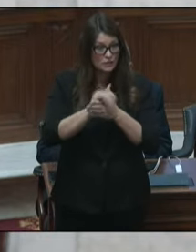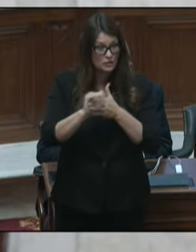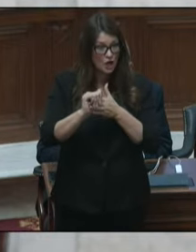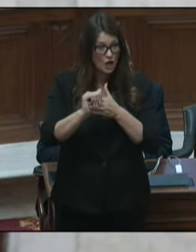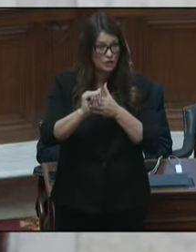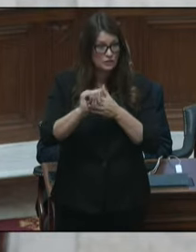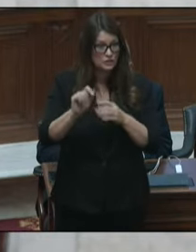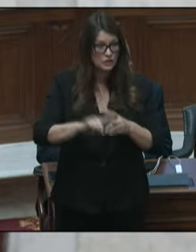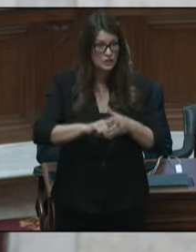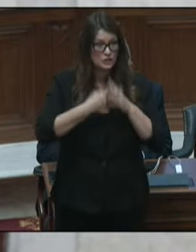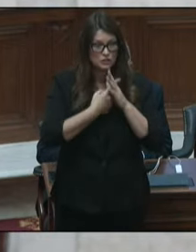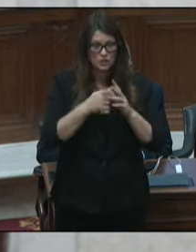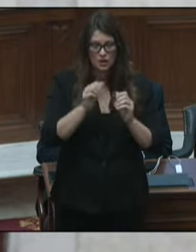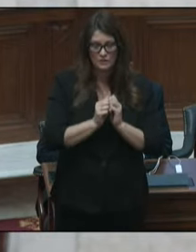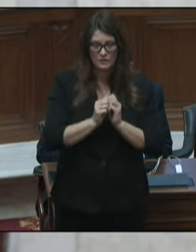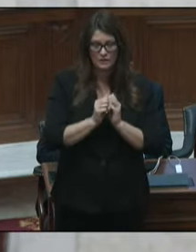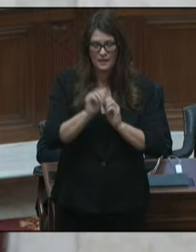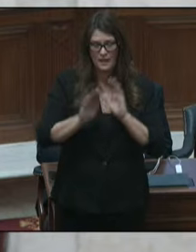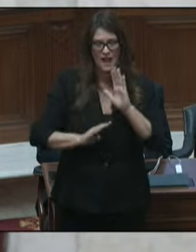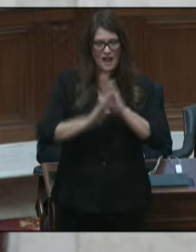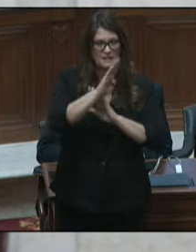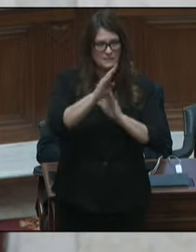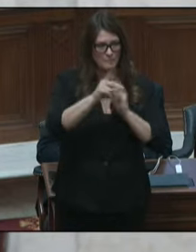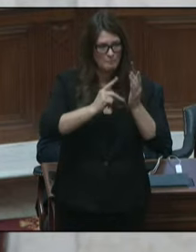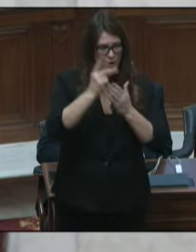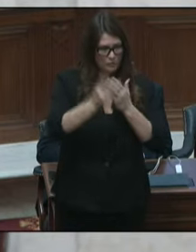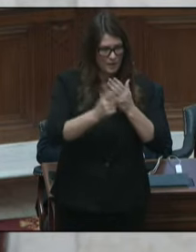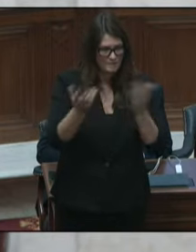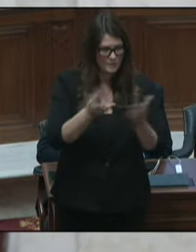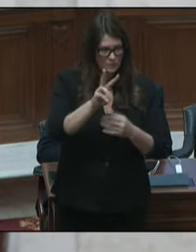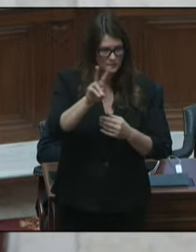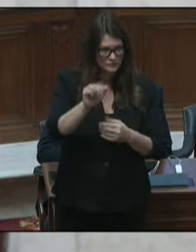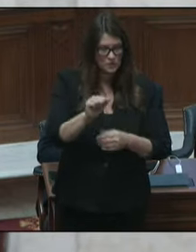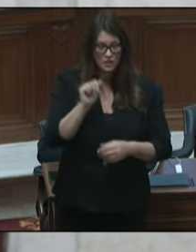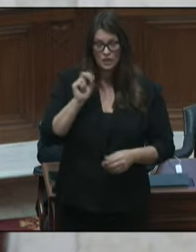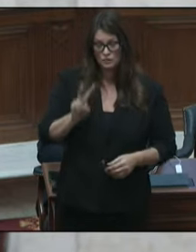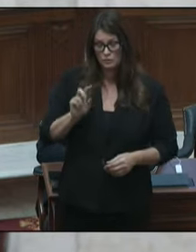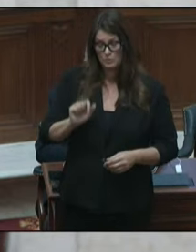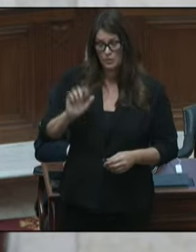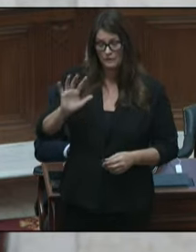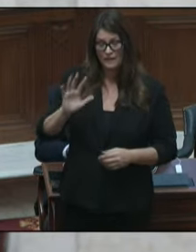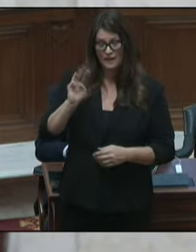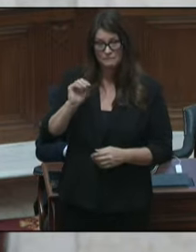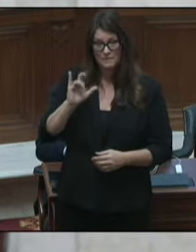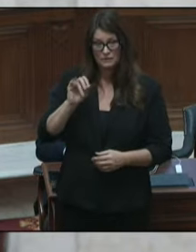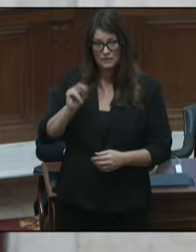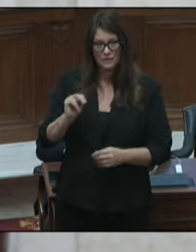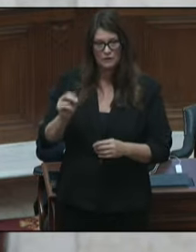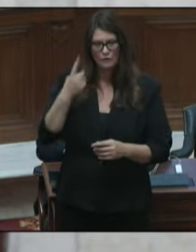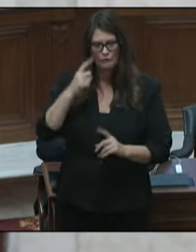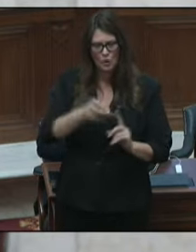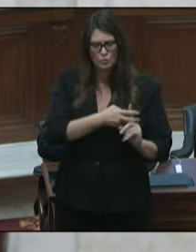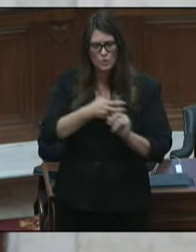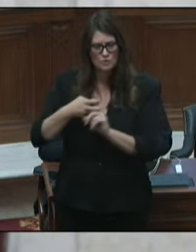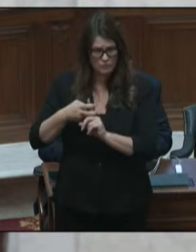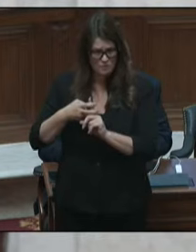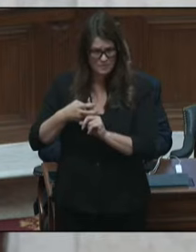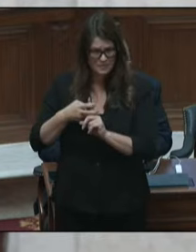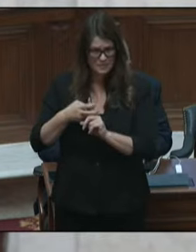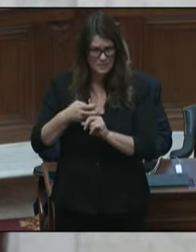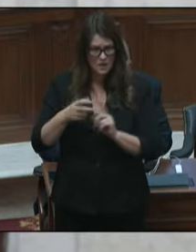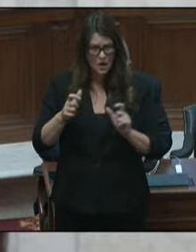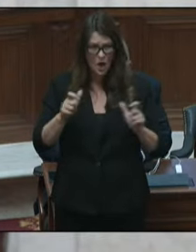the Ascend program in West Virginia and $2.5 million from a joint initiative recruitment of our